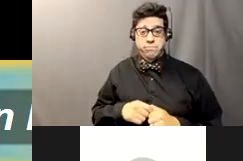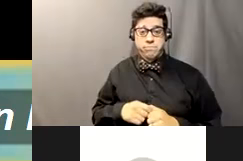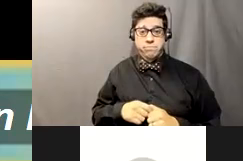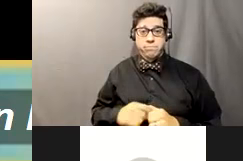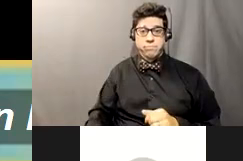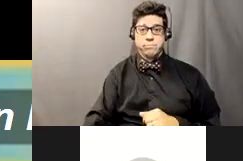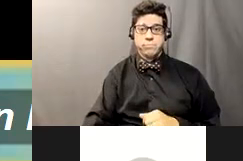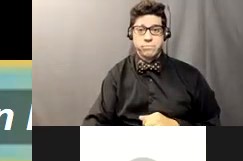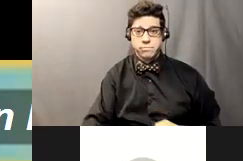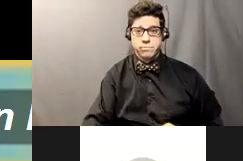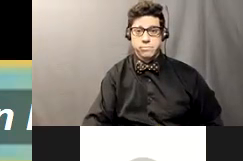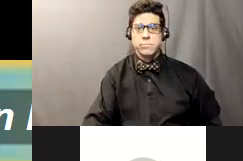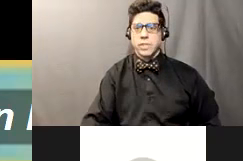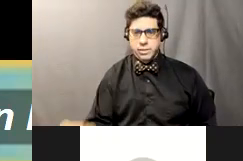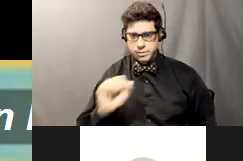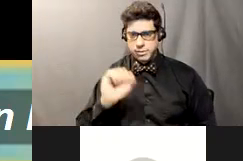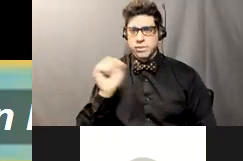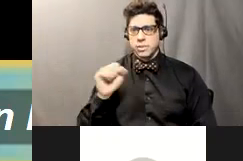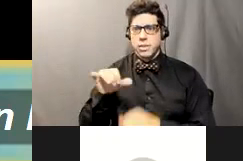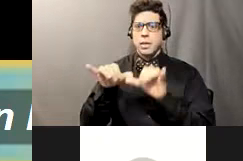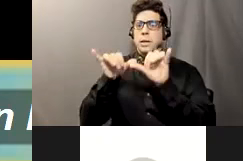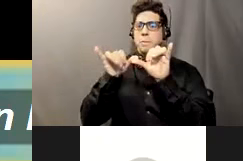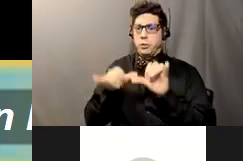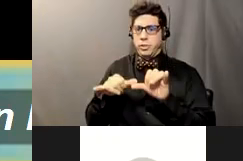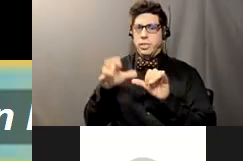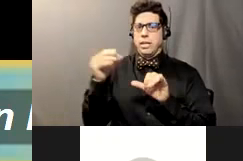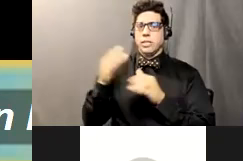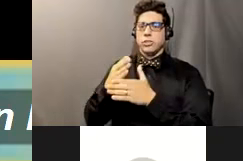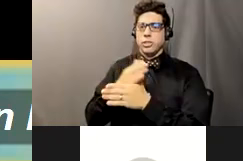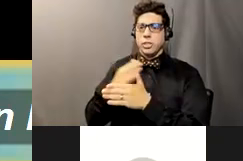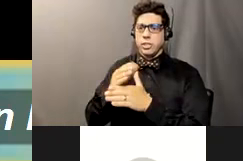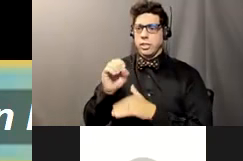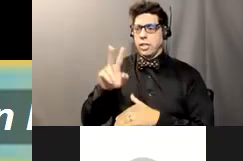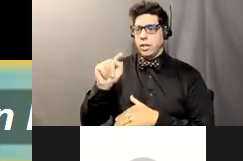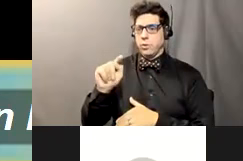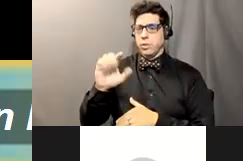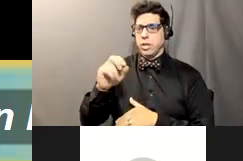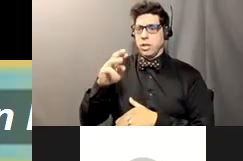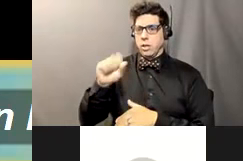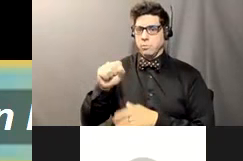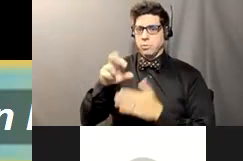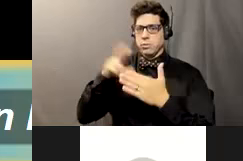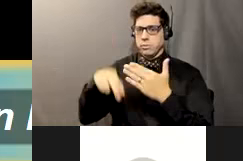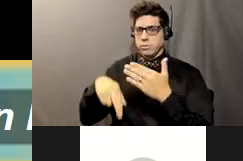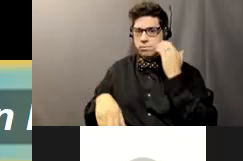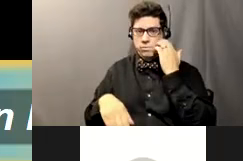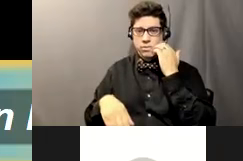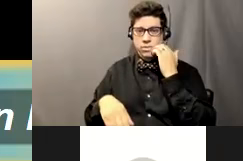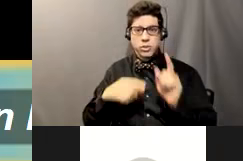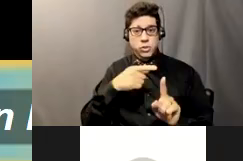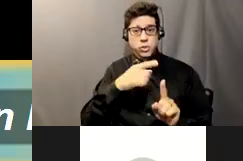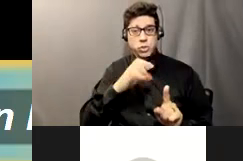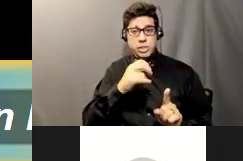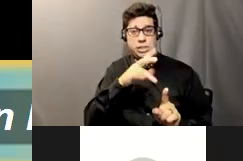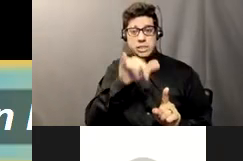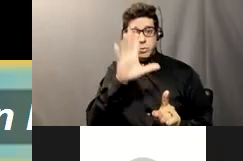and sharing outcomes. Yes, measuring and sharing outcomes. Thank you, Rebecca. Oh, so Christy, I believe you're going to share